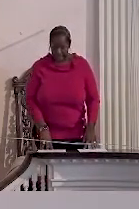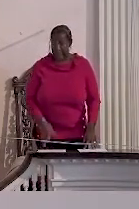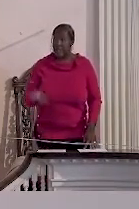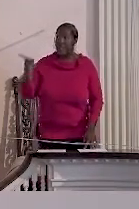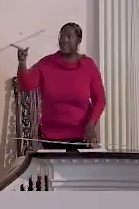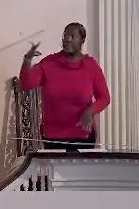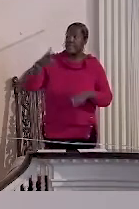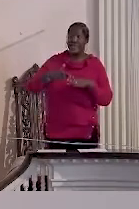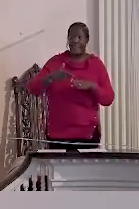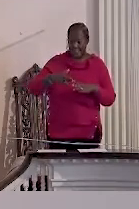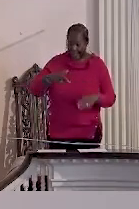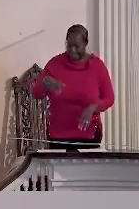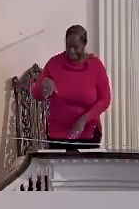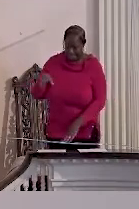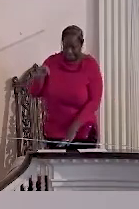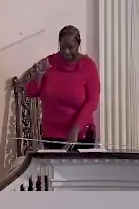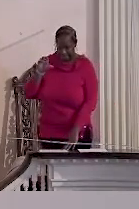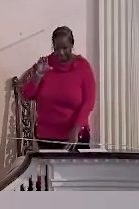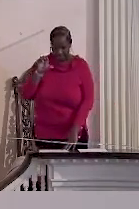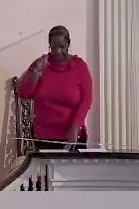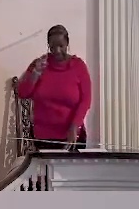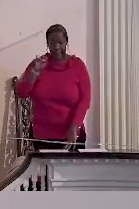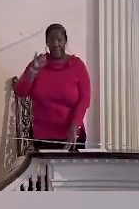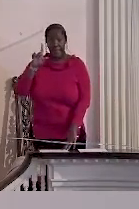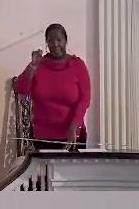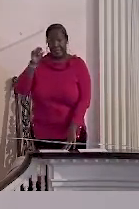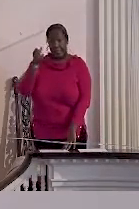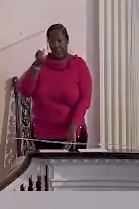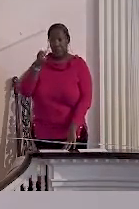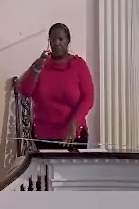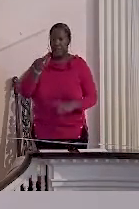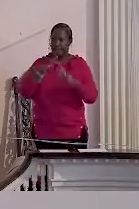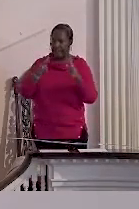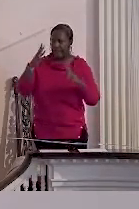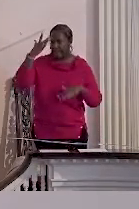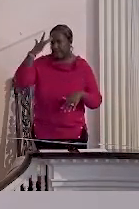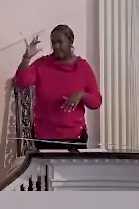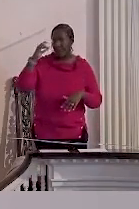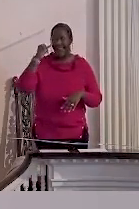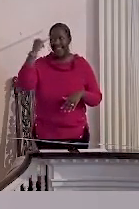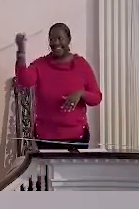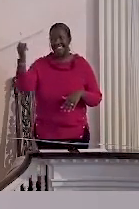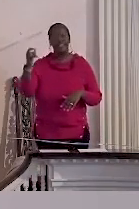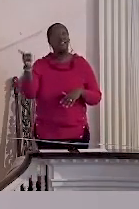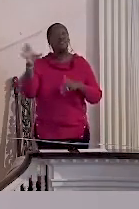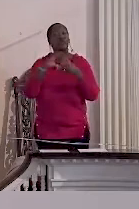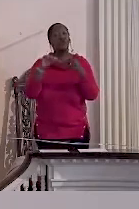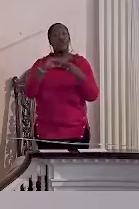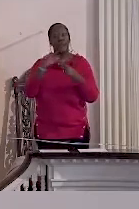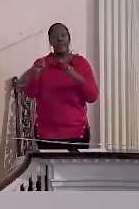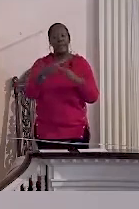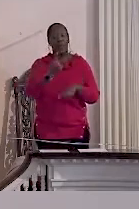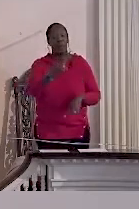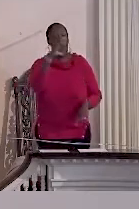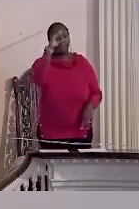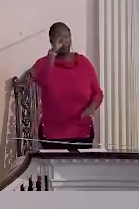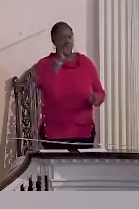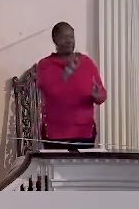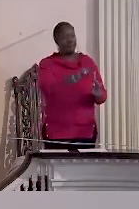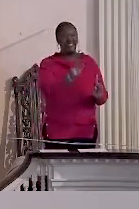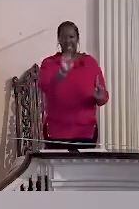idea tells the story of one boy who heard about kids who were hungry and decided he could do